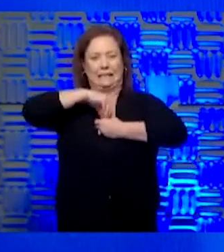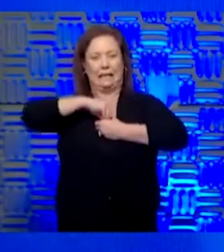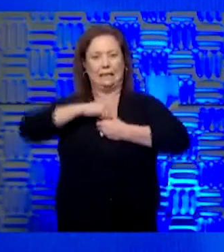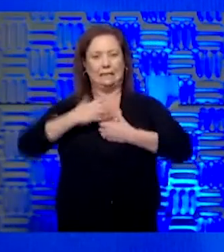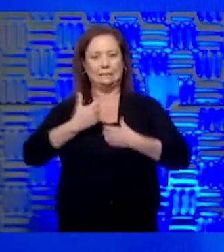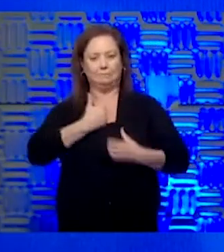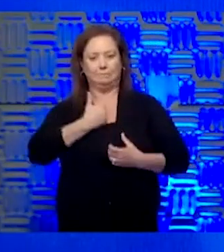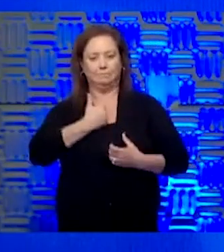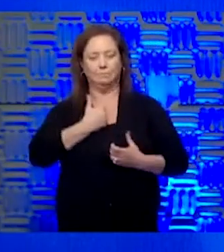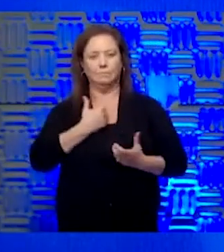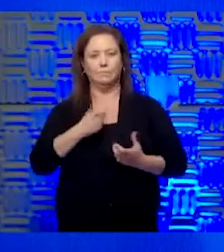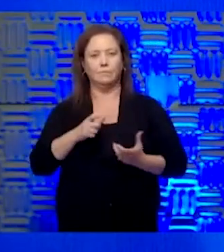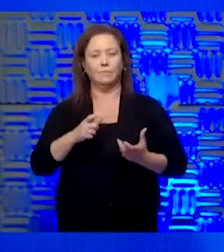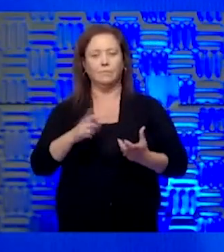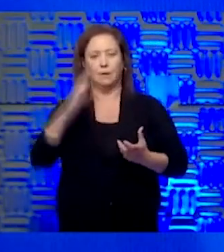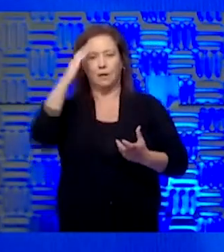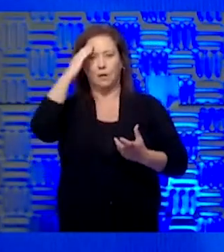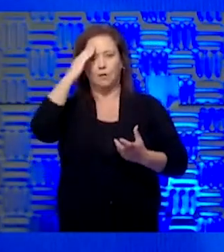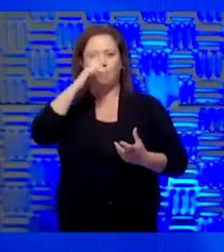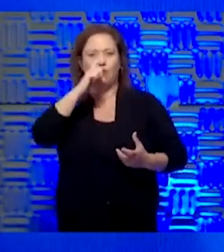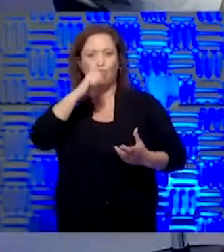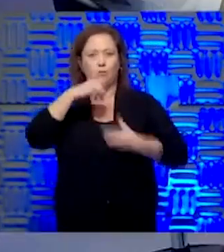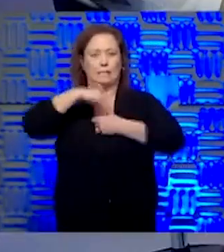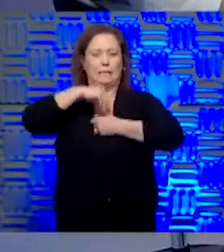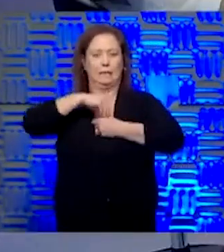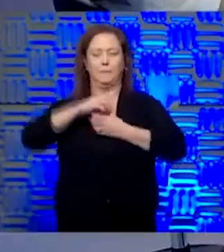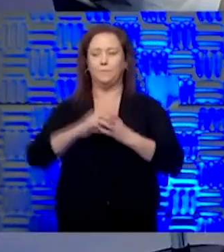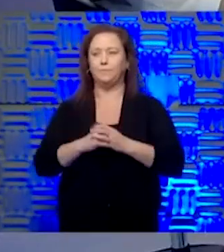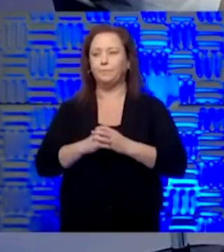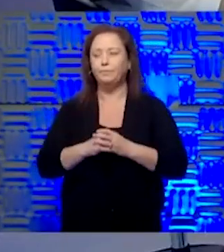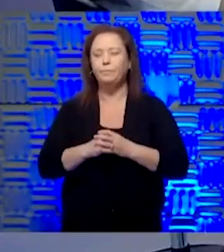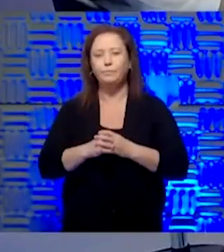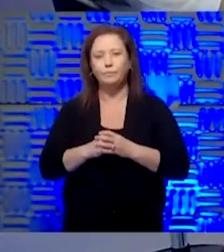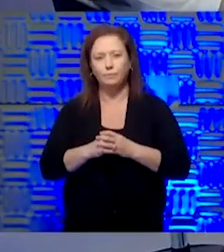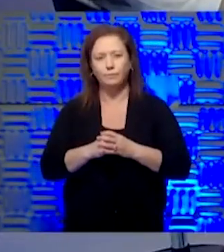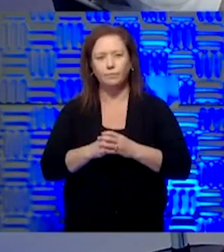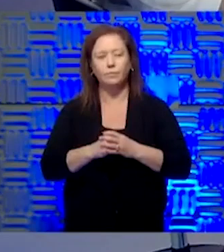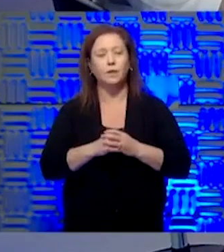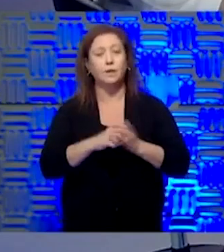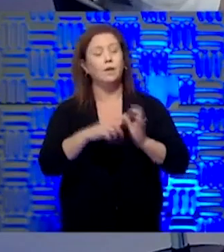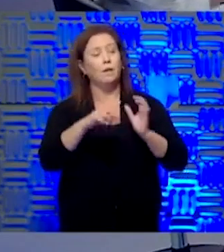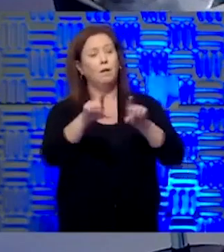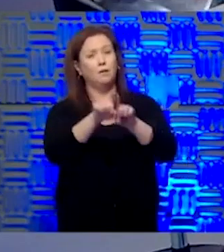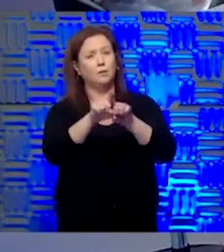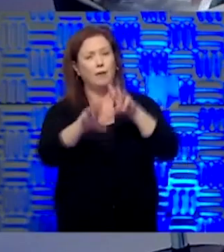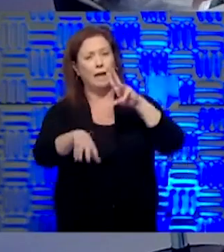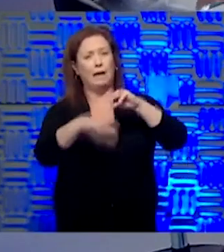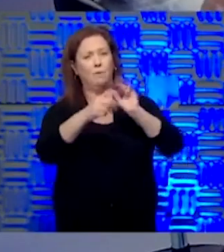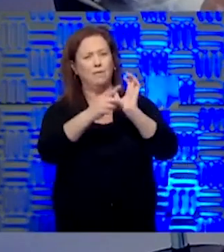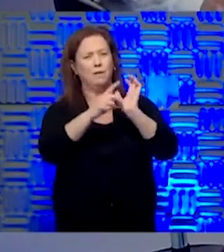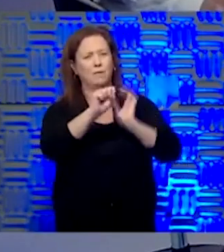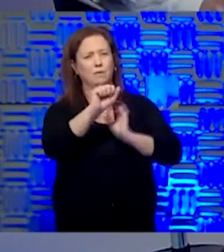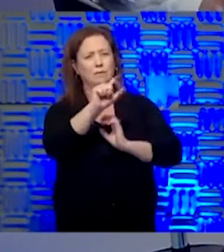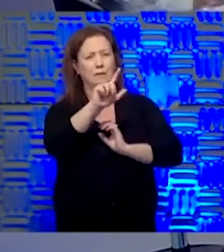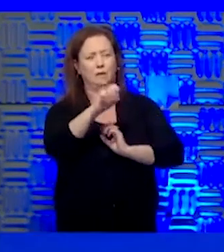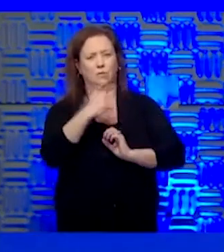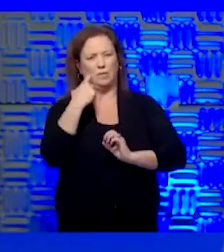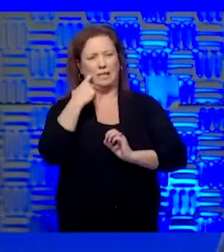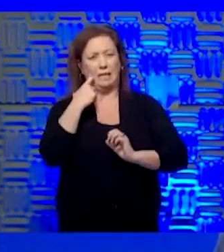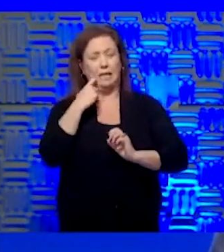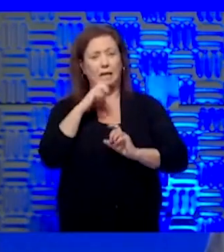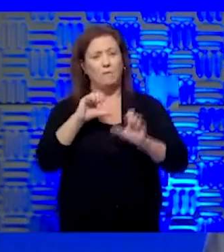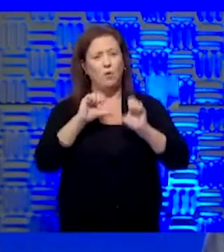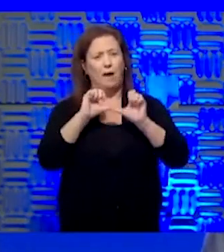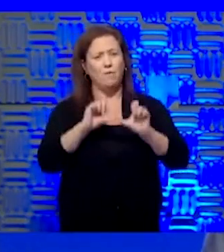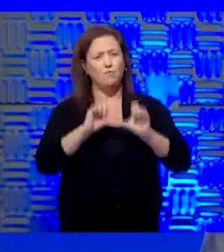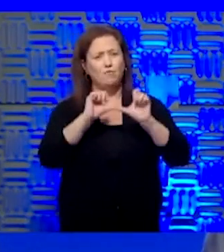You got to know who you are. Right. And that's just part of the deal. And this goes, to Dr. Sale's point too. If you do have a chronic condition, that needs